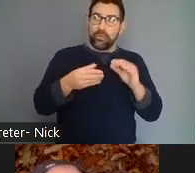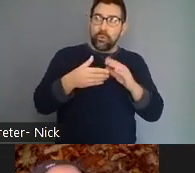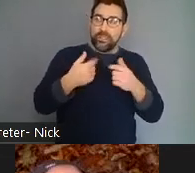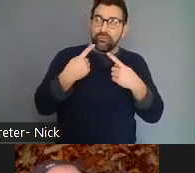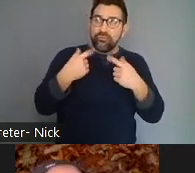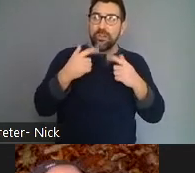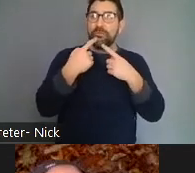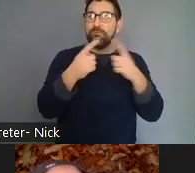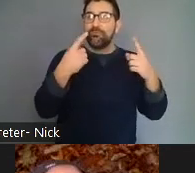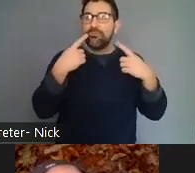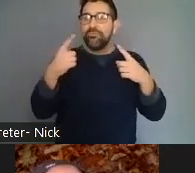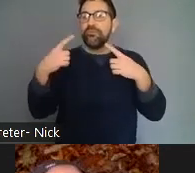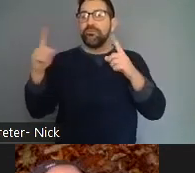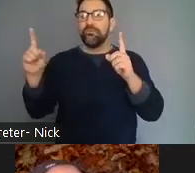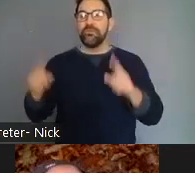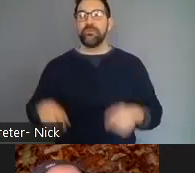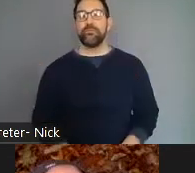possible.